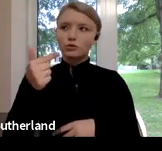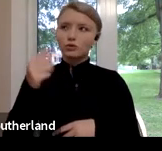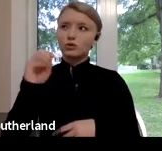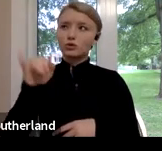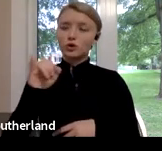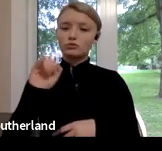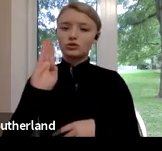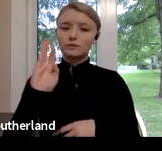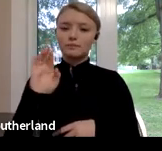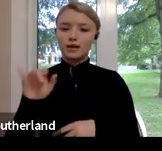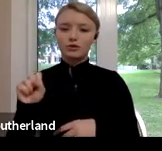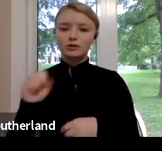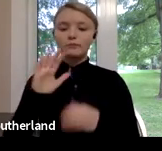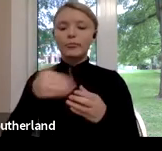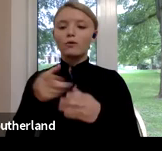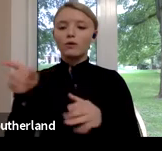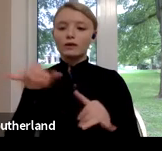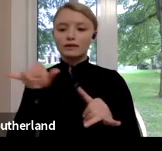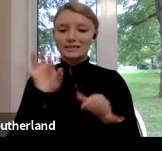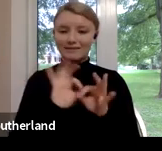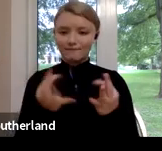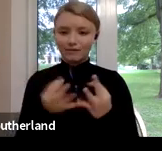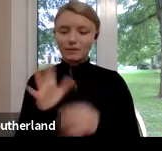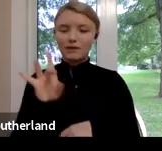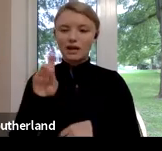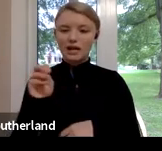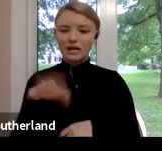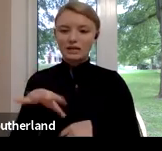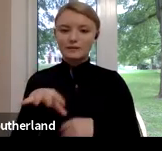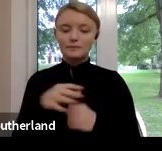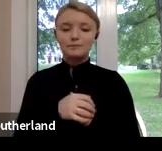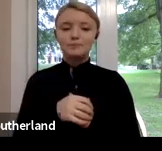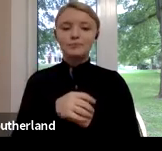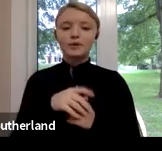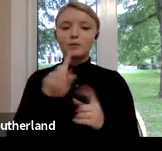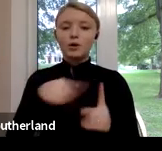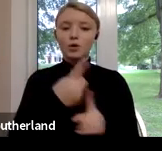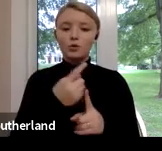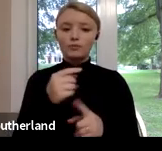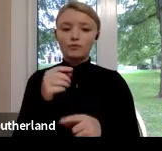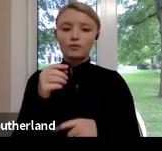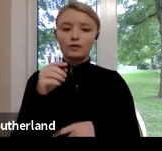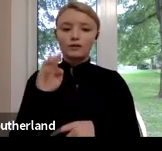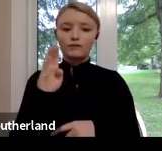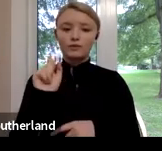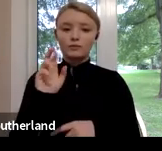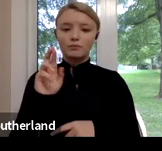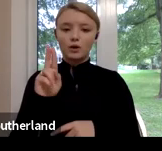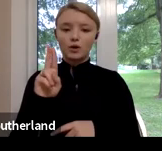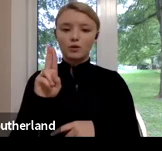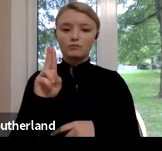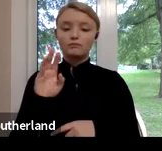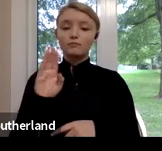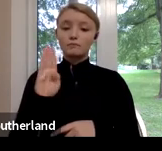same family of berries. There's 80 species, but only the barberum shows the highest